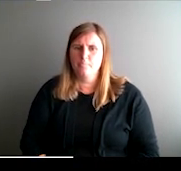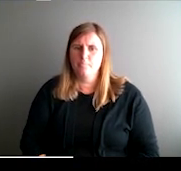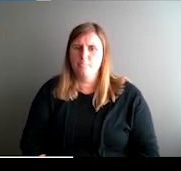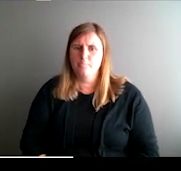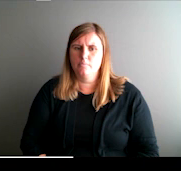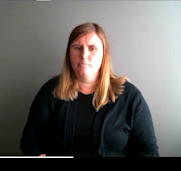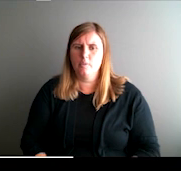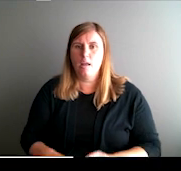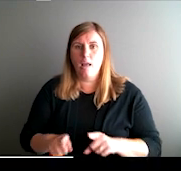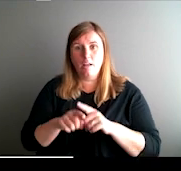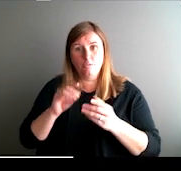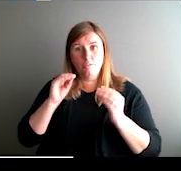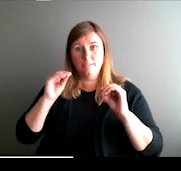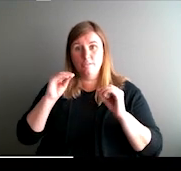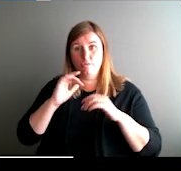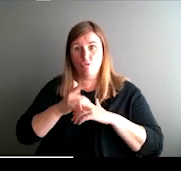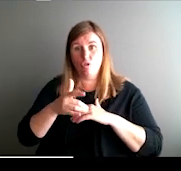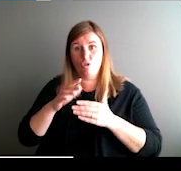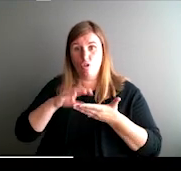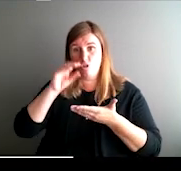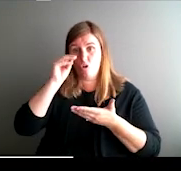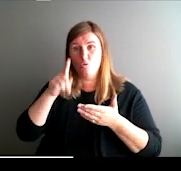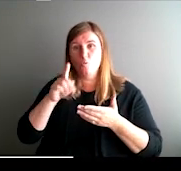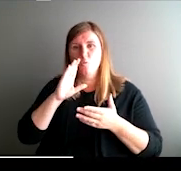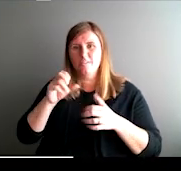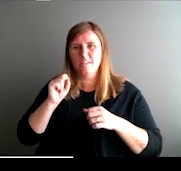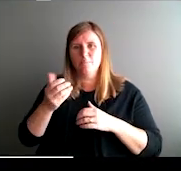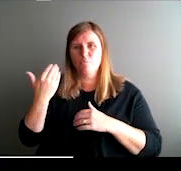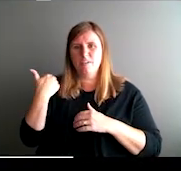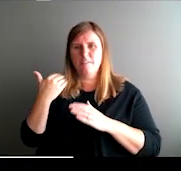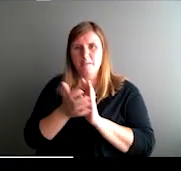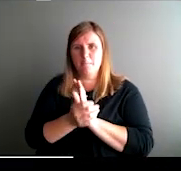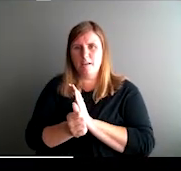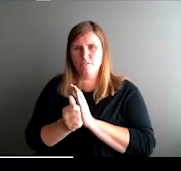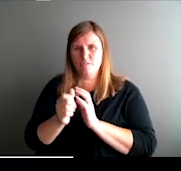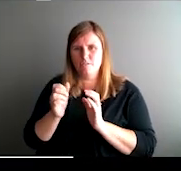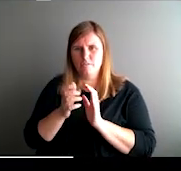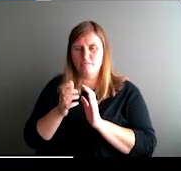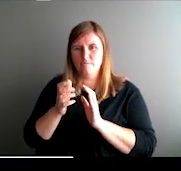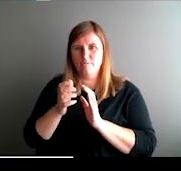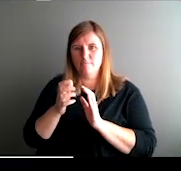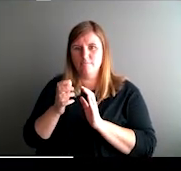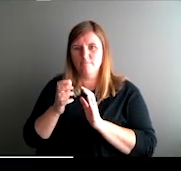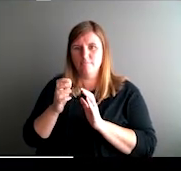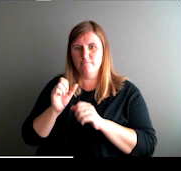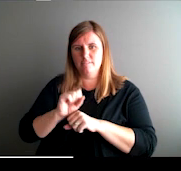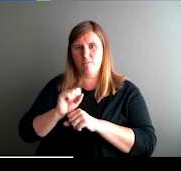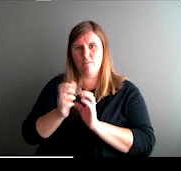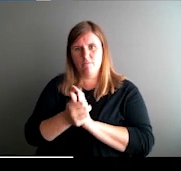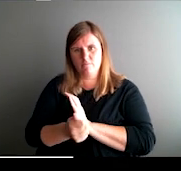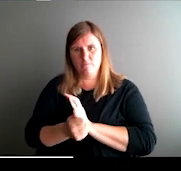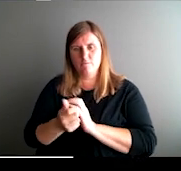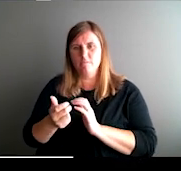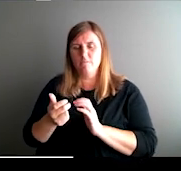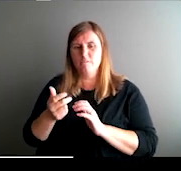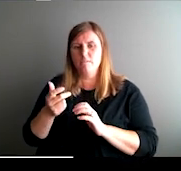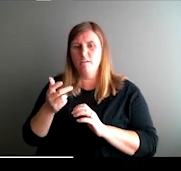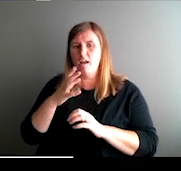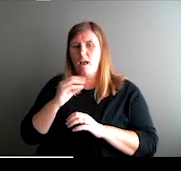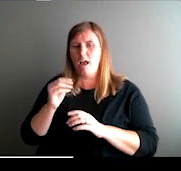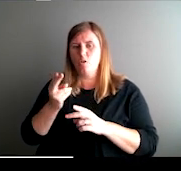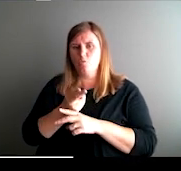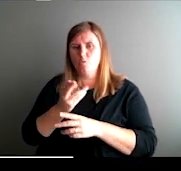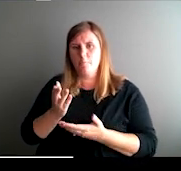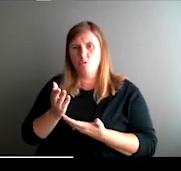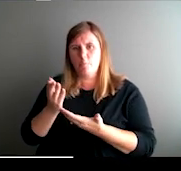As you're teaching early learners, you're going to take previously mastered skills and use them to prompt